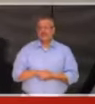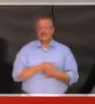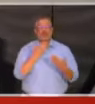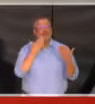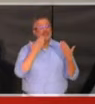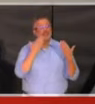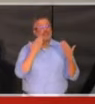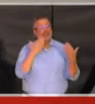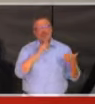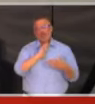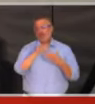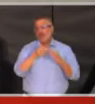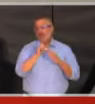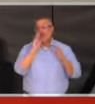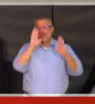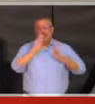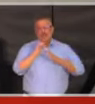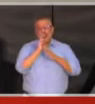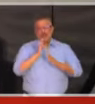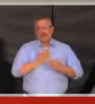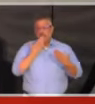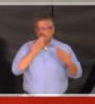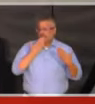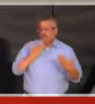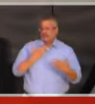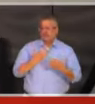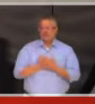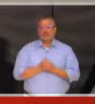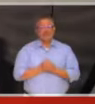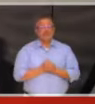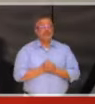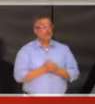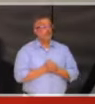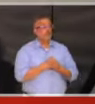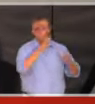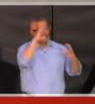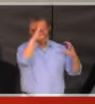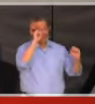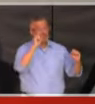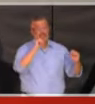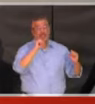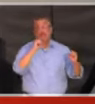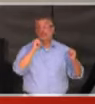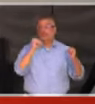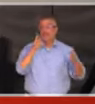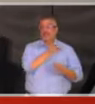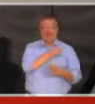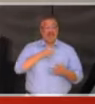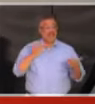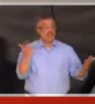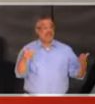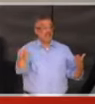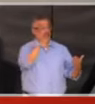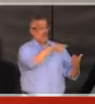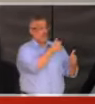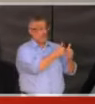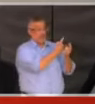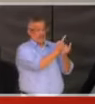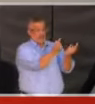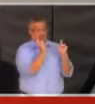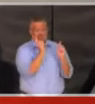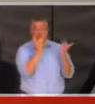all the remarkable leaders that spoke, and gratitude to the president and to so many of the faculty that are here, to each and every one of you for